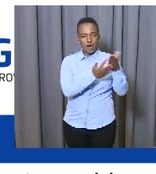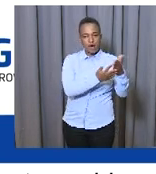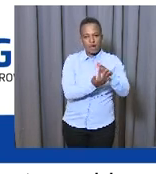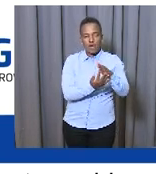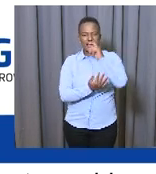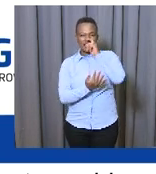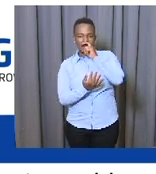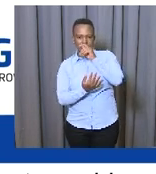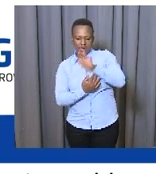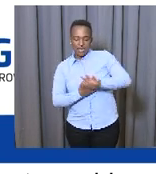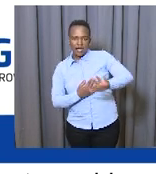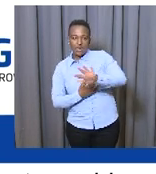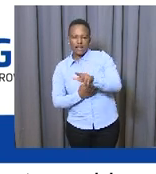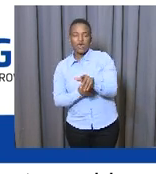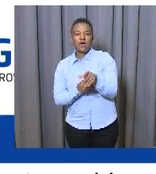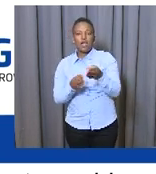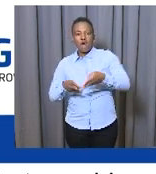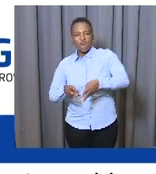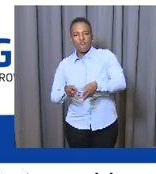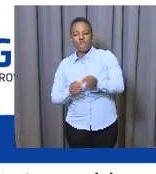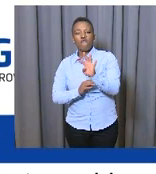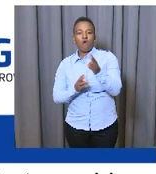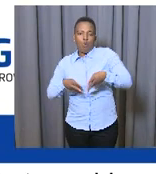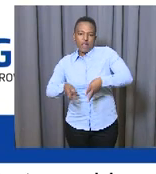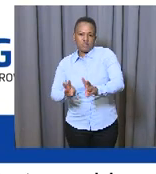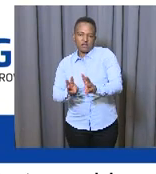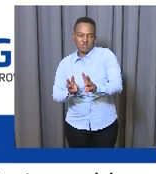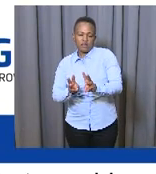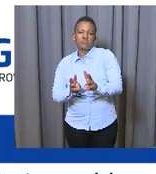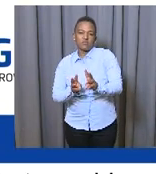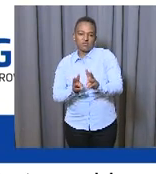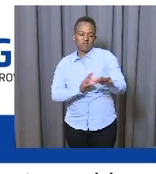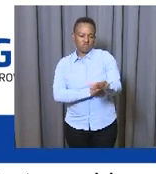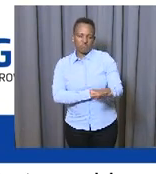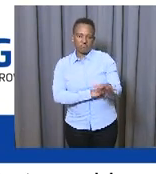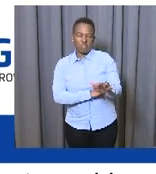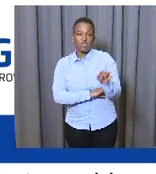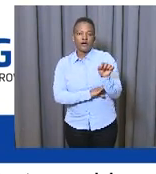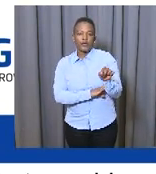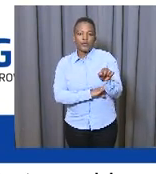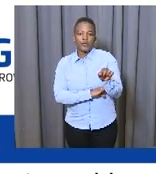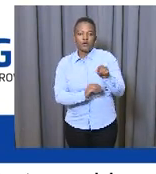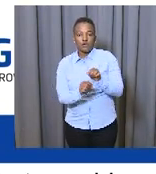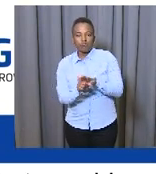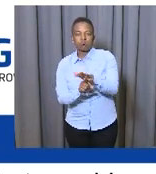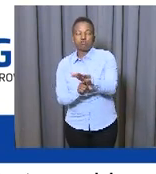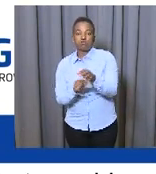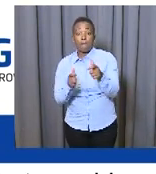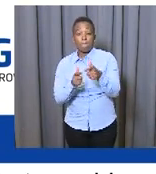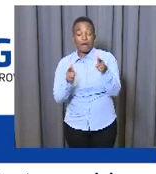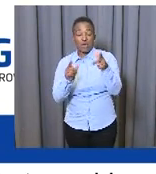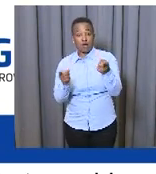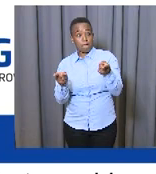Four Ways area, the significant concentration of cases there. In fact, that was our big